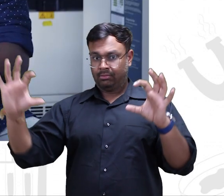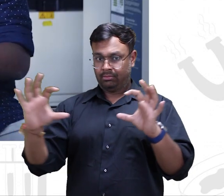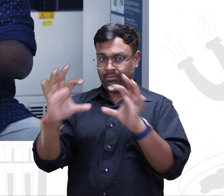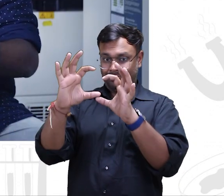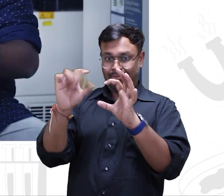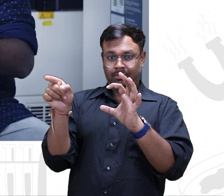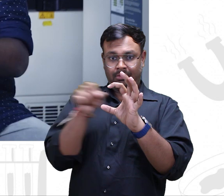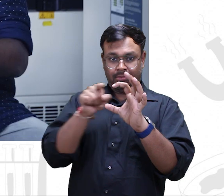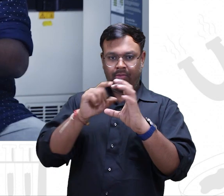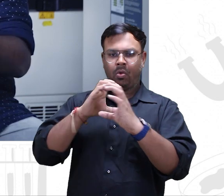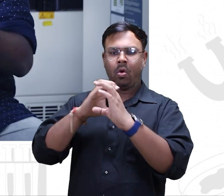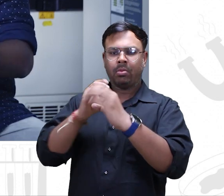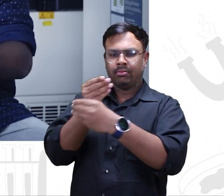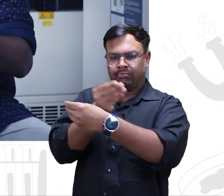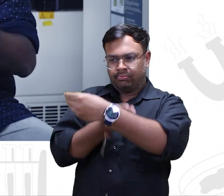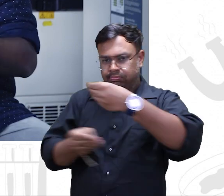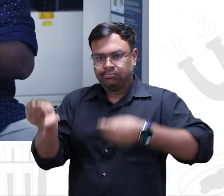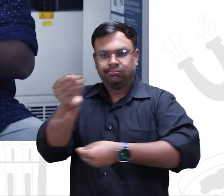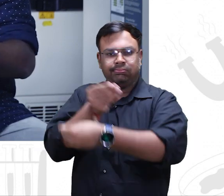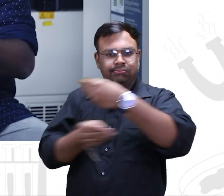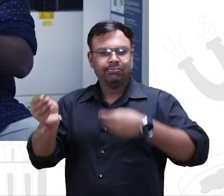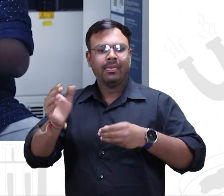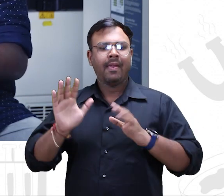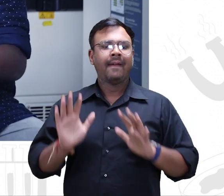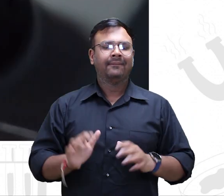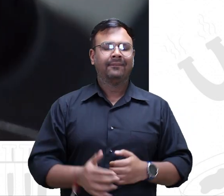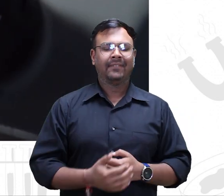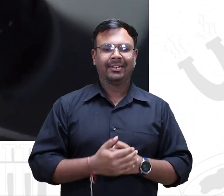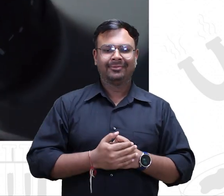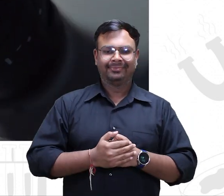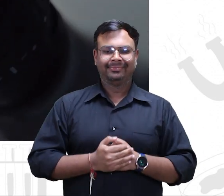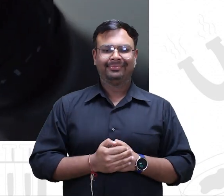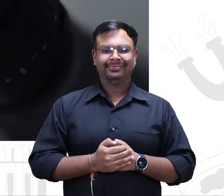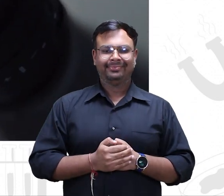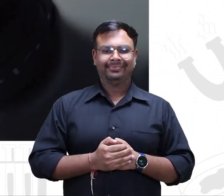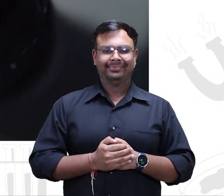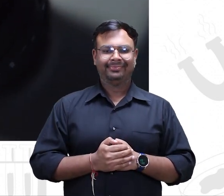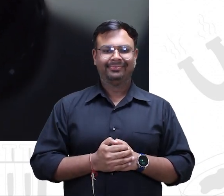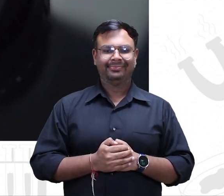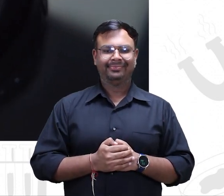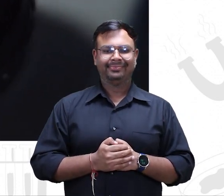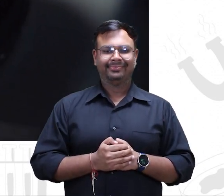come together, interact with each other and exchange metabolites for communication.